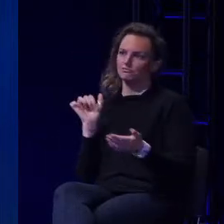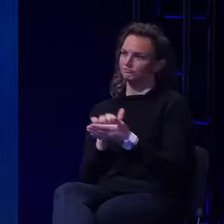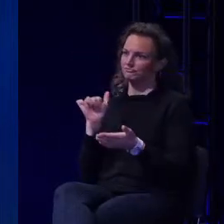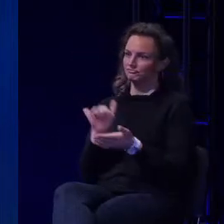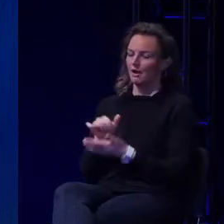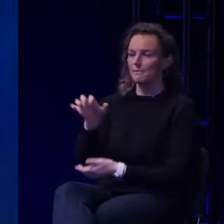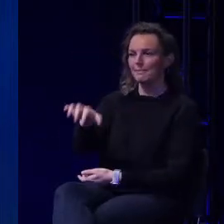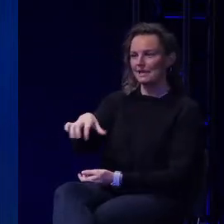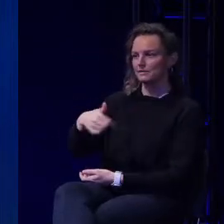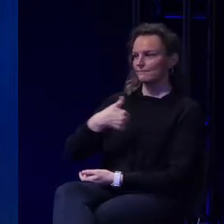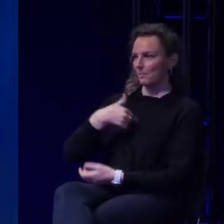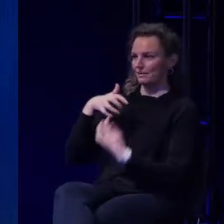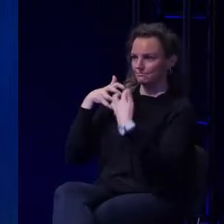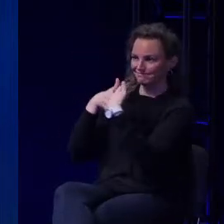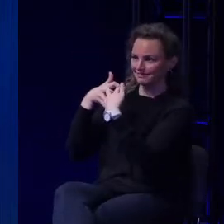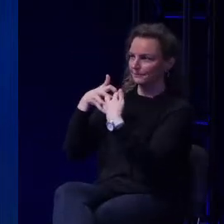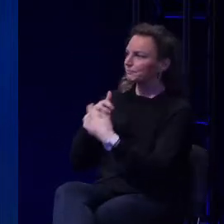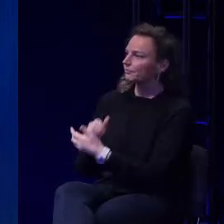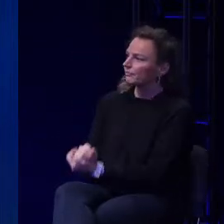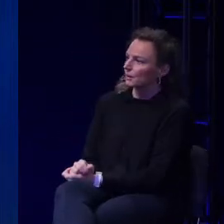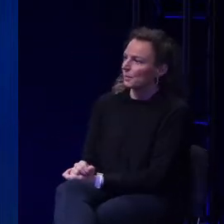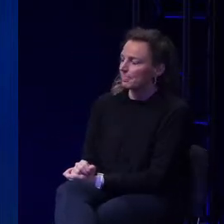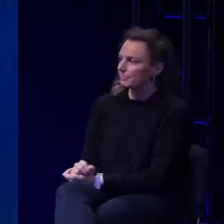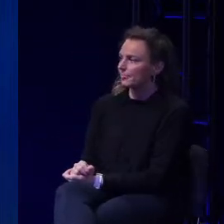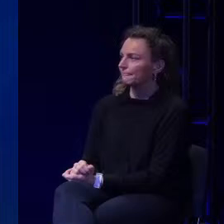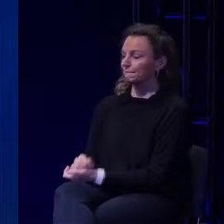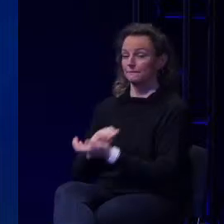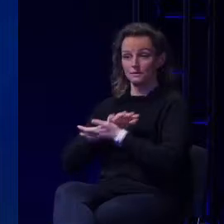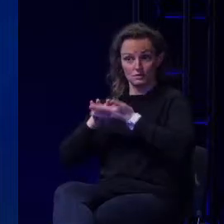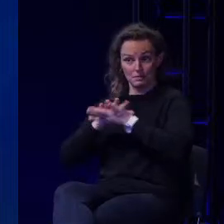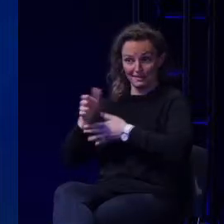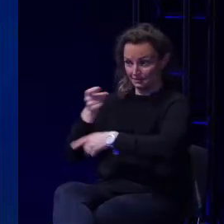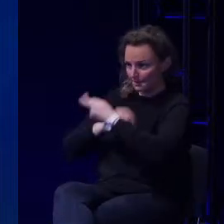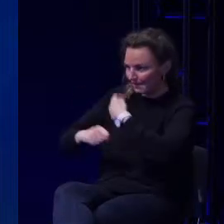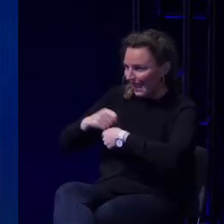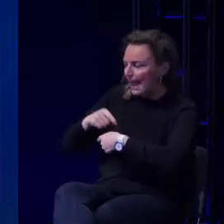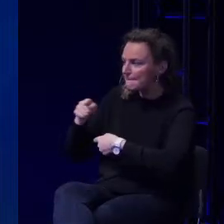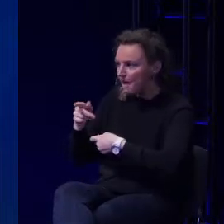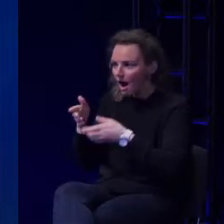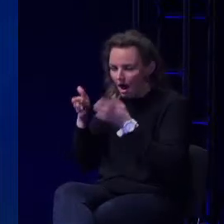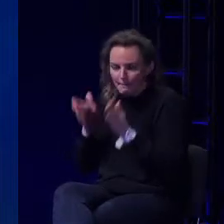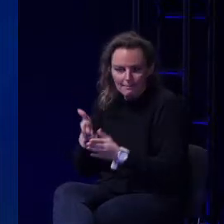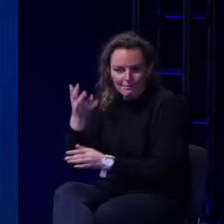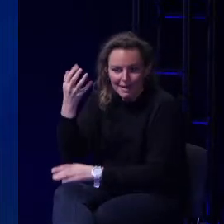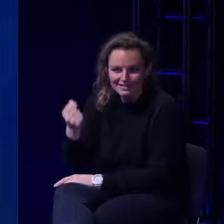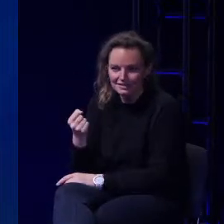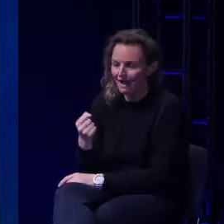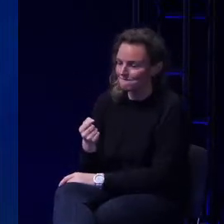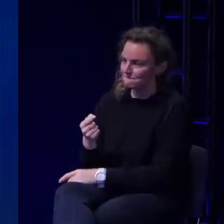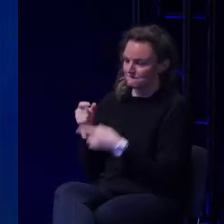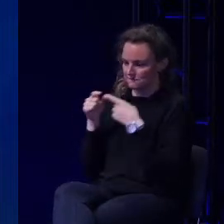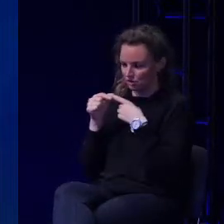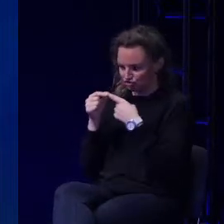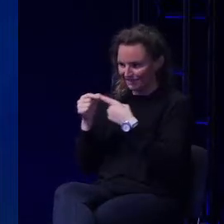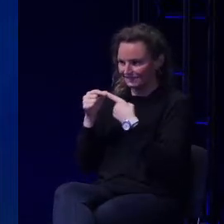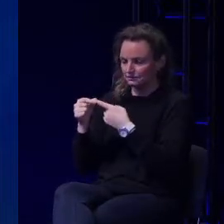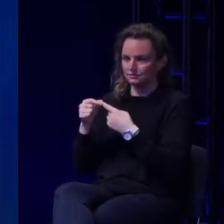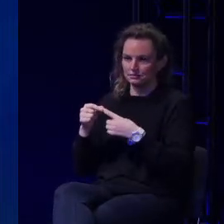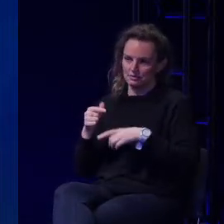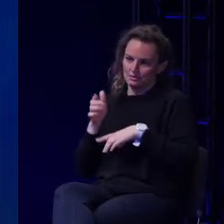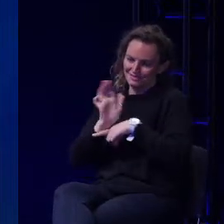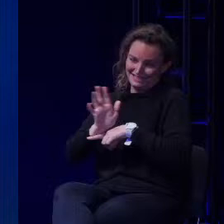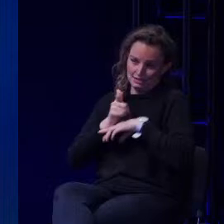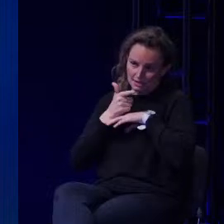yes, it became suddenly sort of the must-have trait in the cinematographer to have those